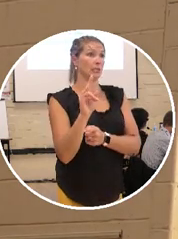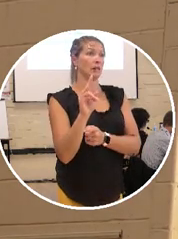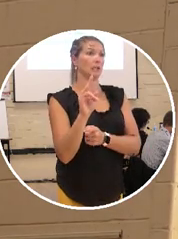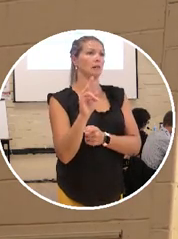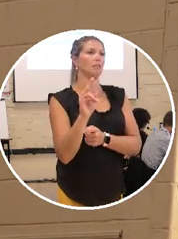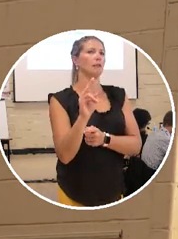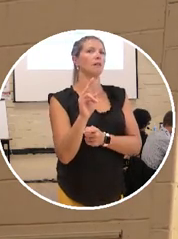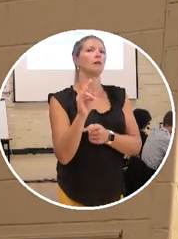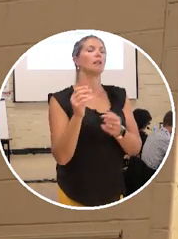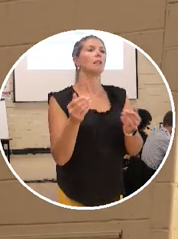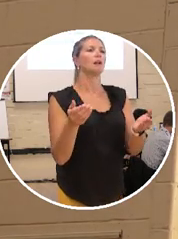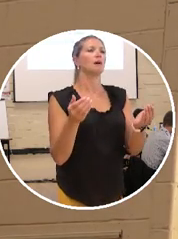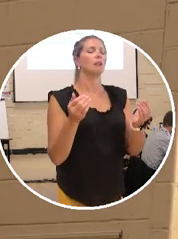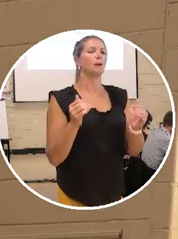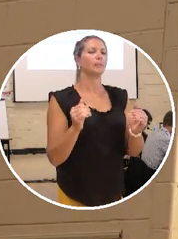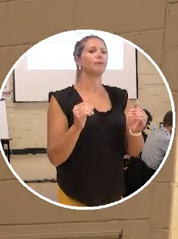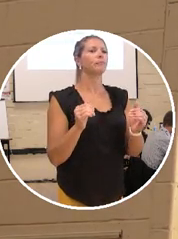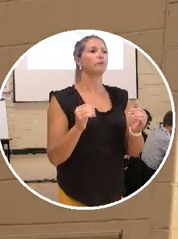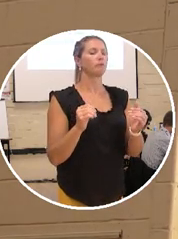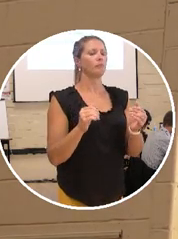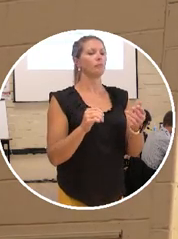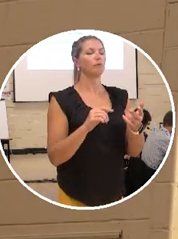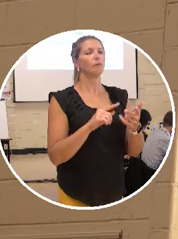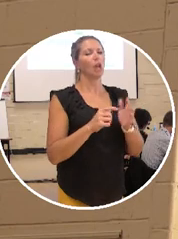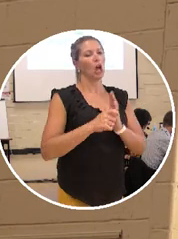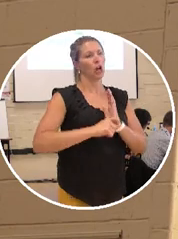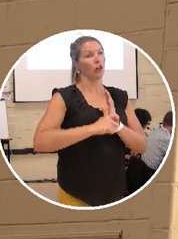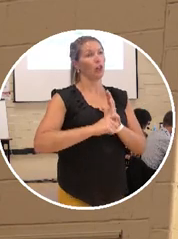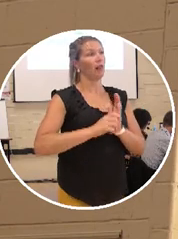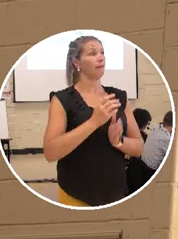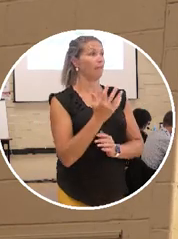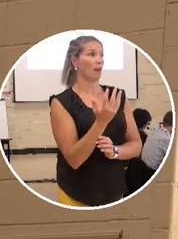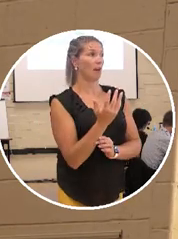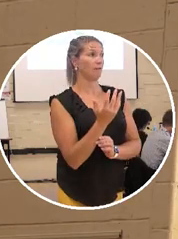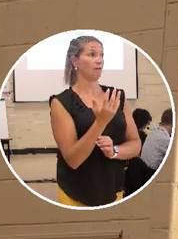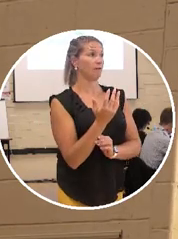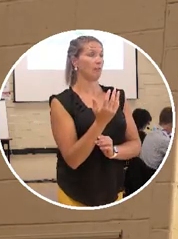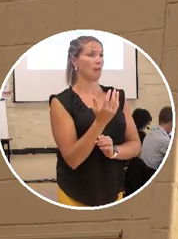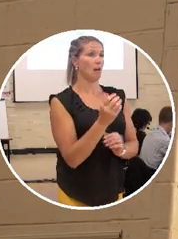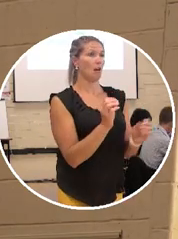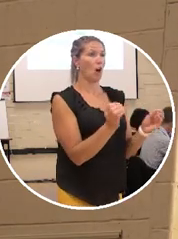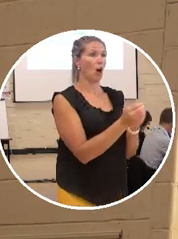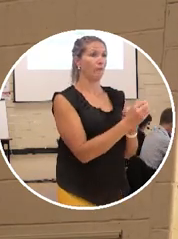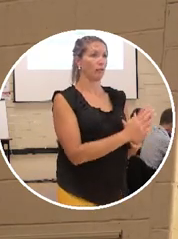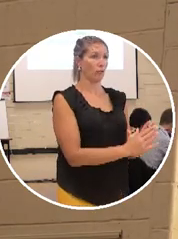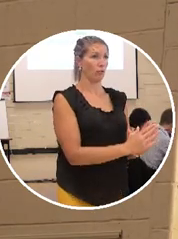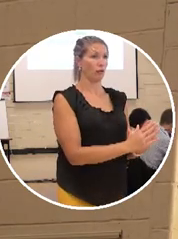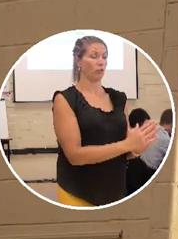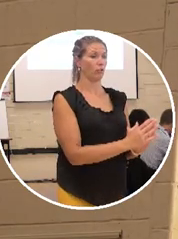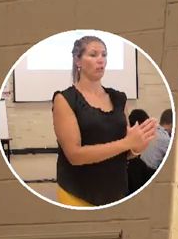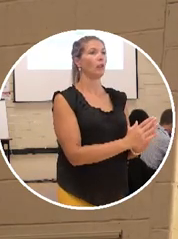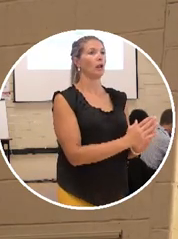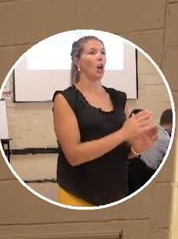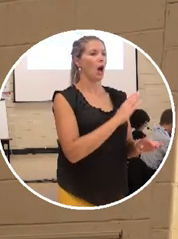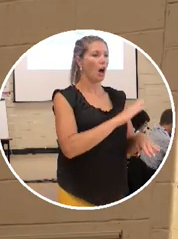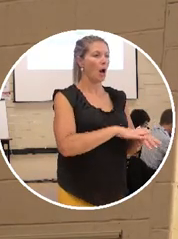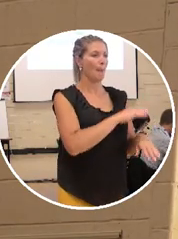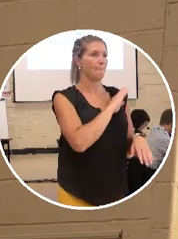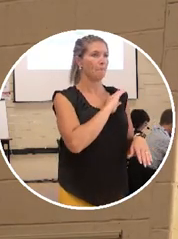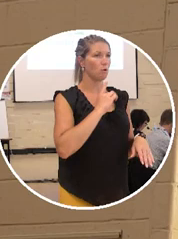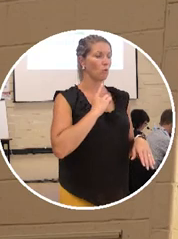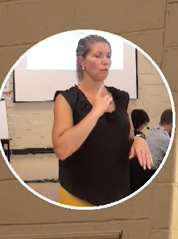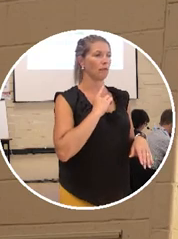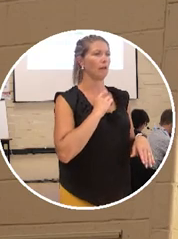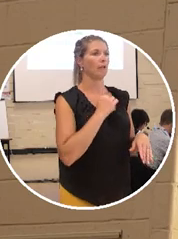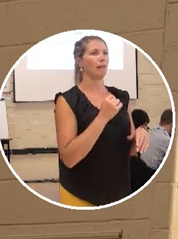Article 5, officers of the board. D, members at large.